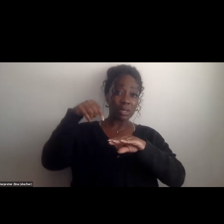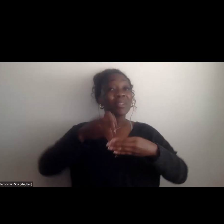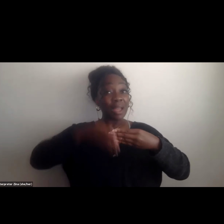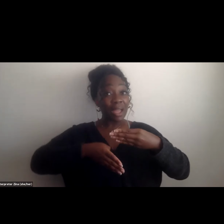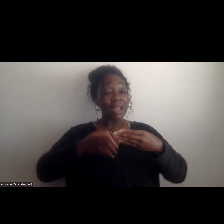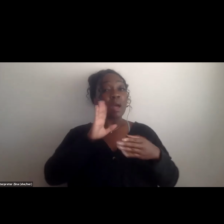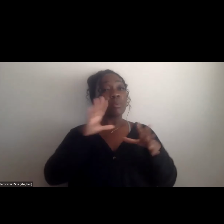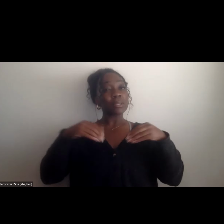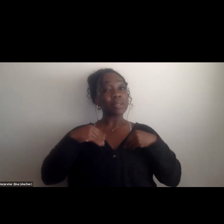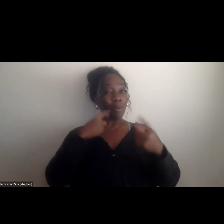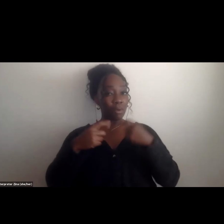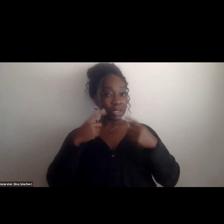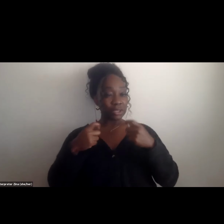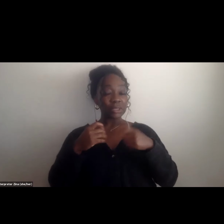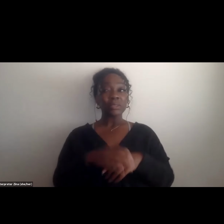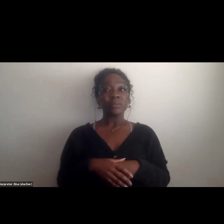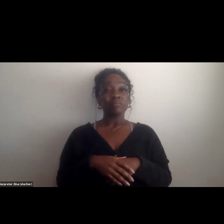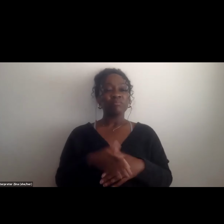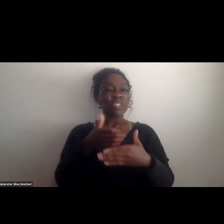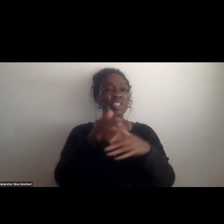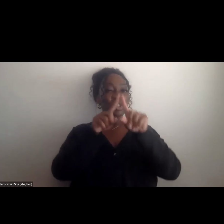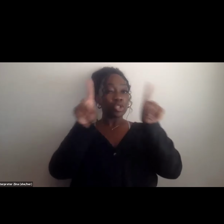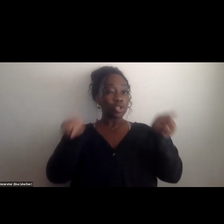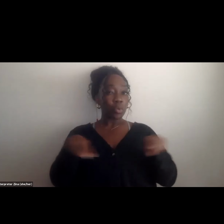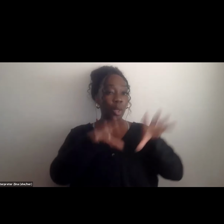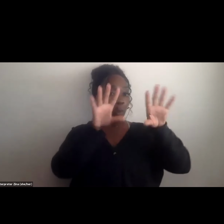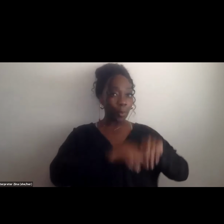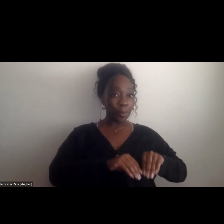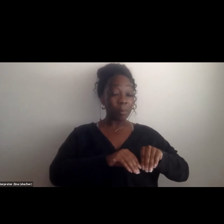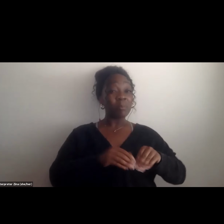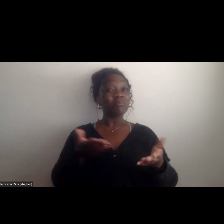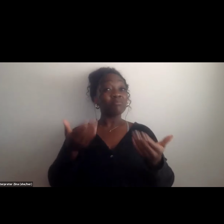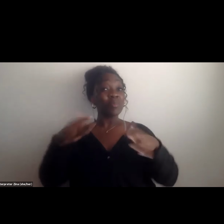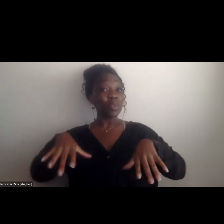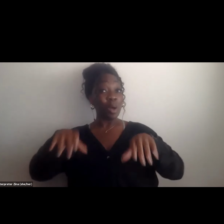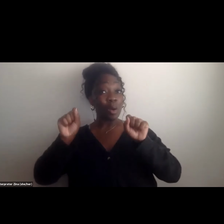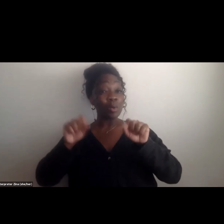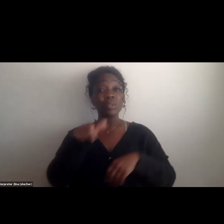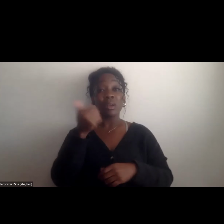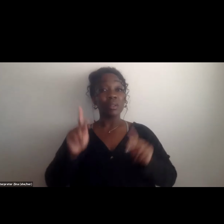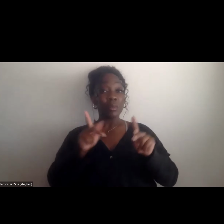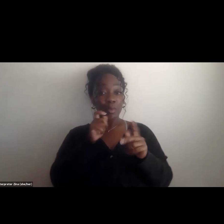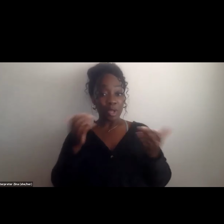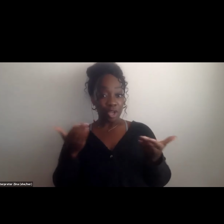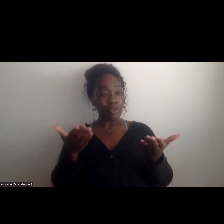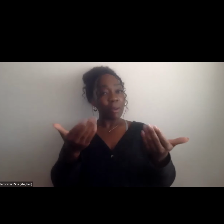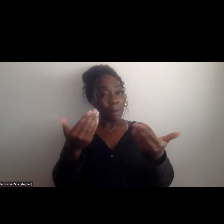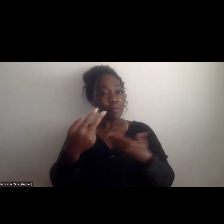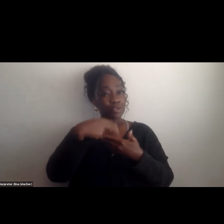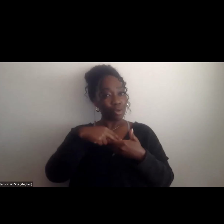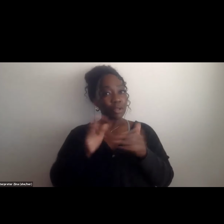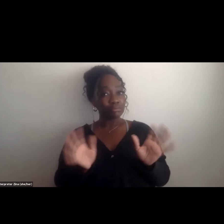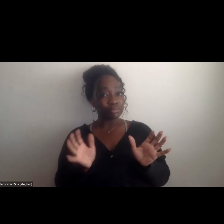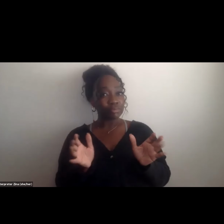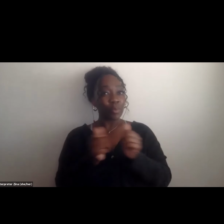I'm gonna stop sharing my screen and I'm going to invite the moderator and the other folks that we have here today to kind of join me in